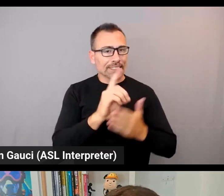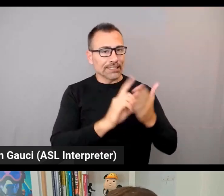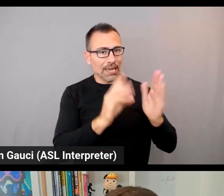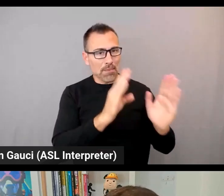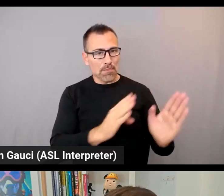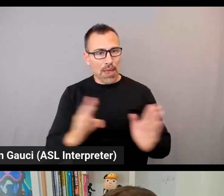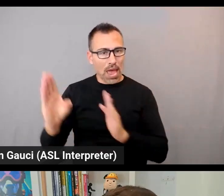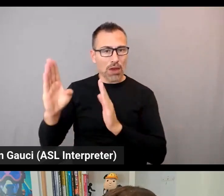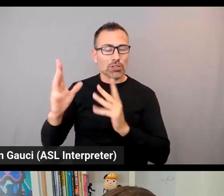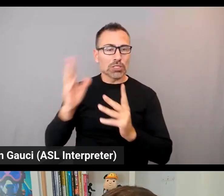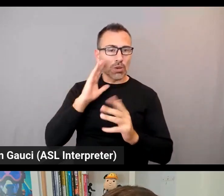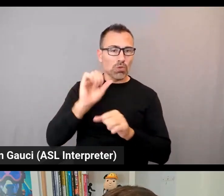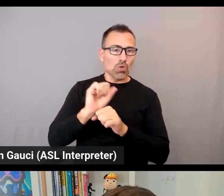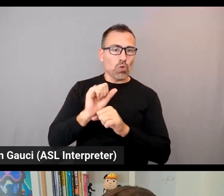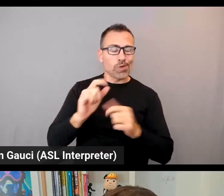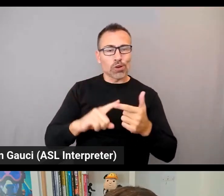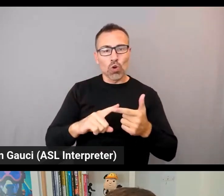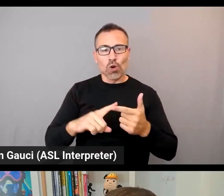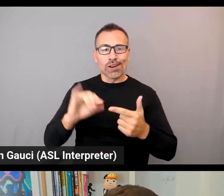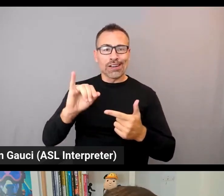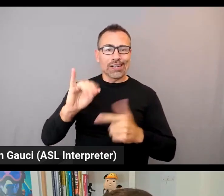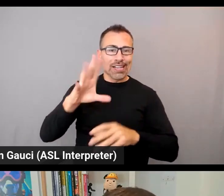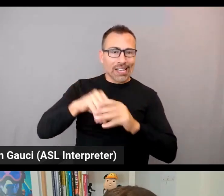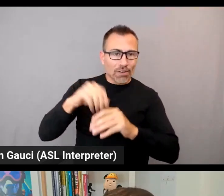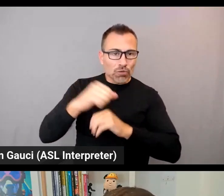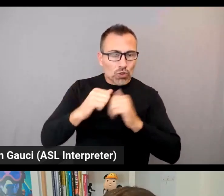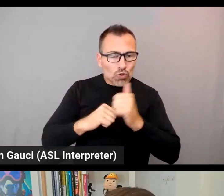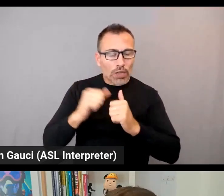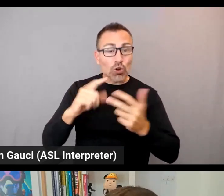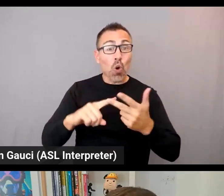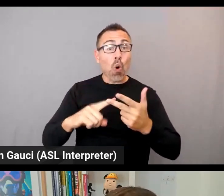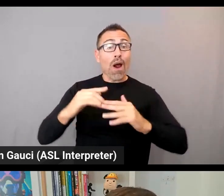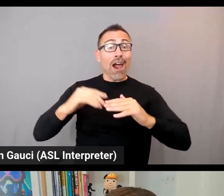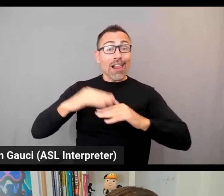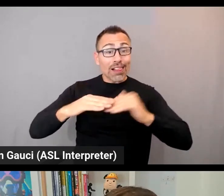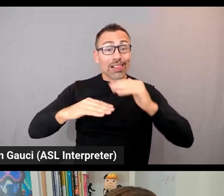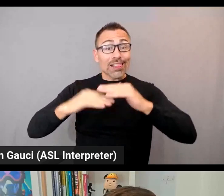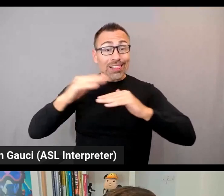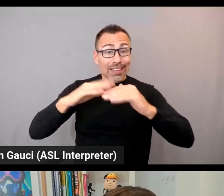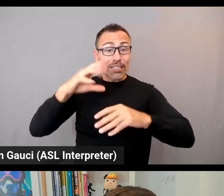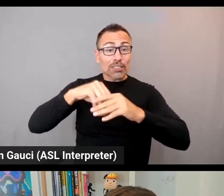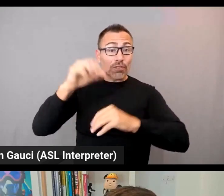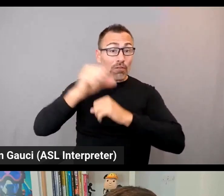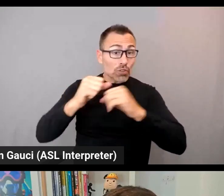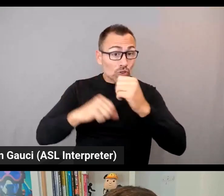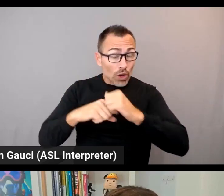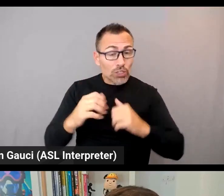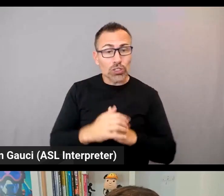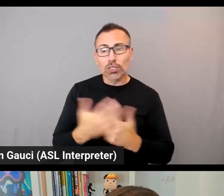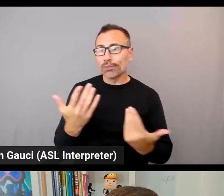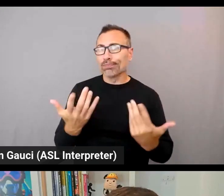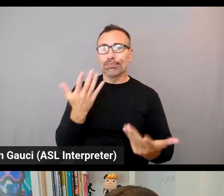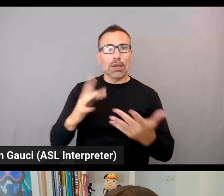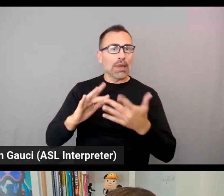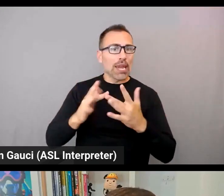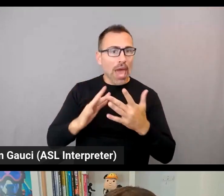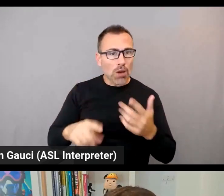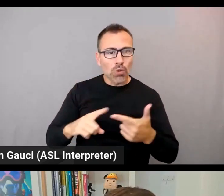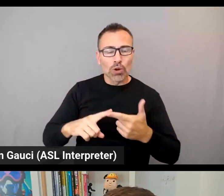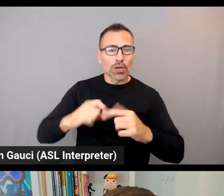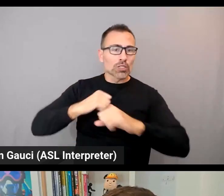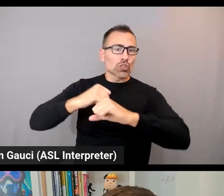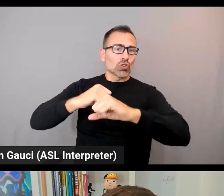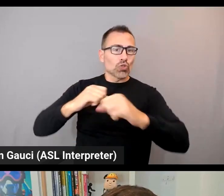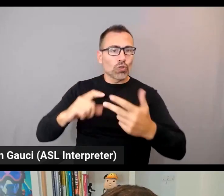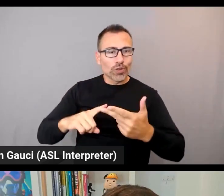or designing layers of infrastructure. It could be the network layer or the security and identity layer, something like that.